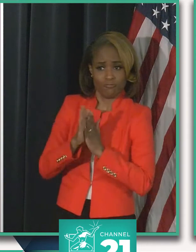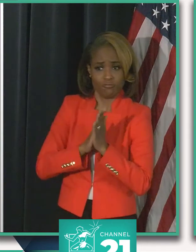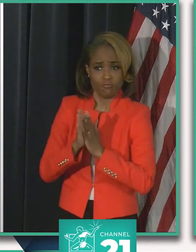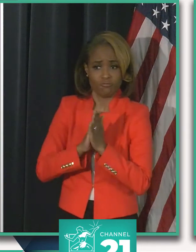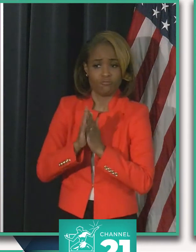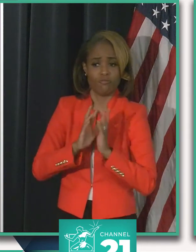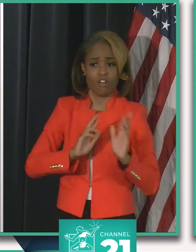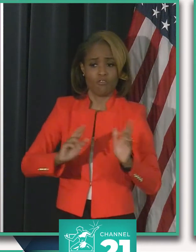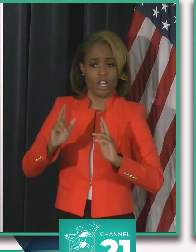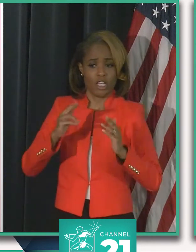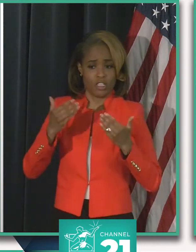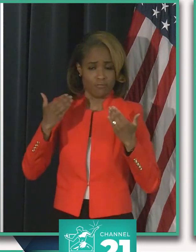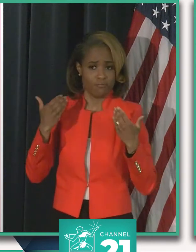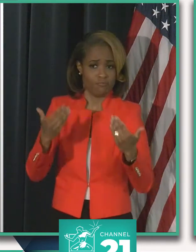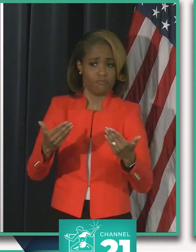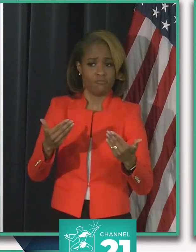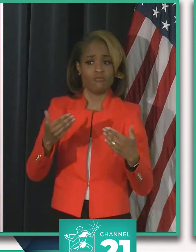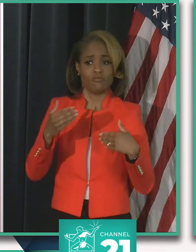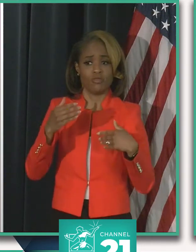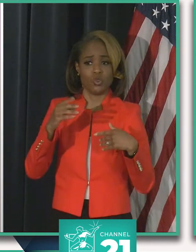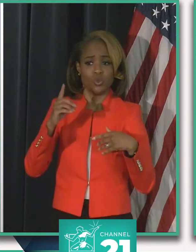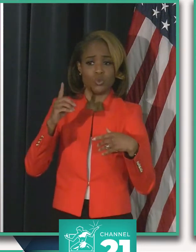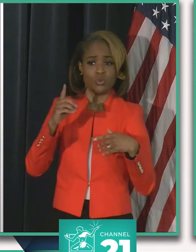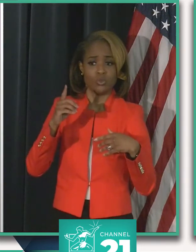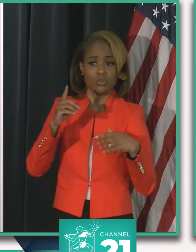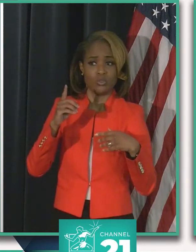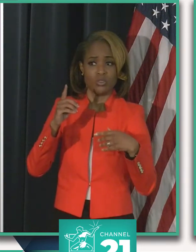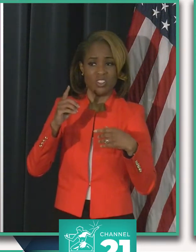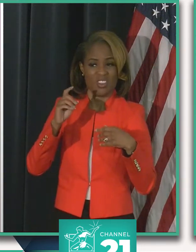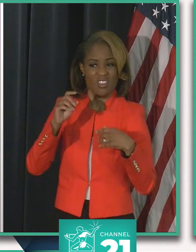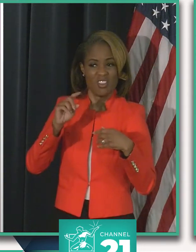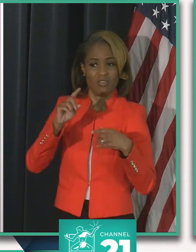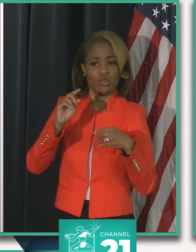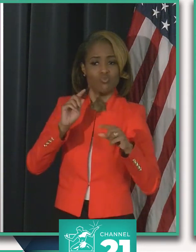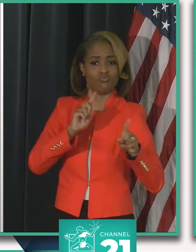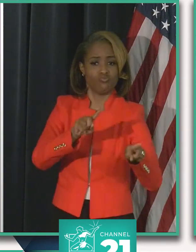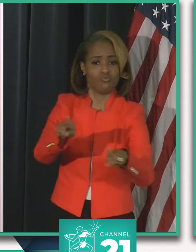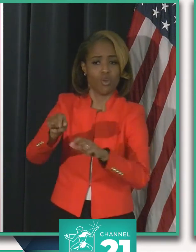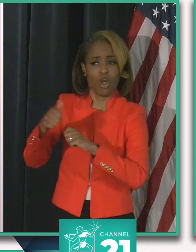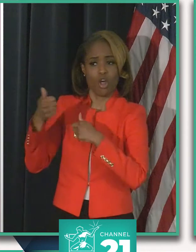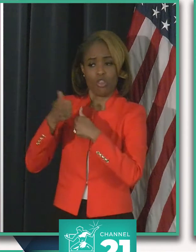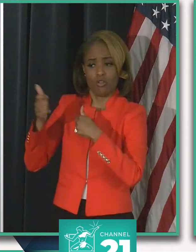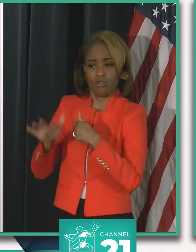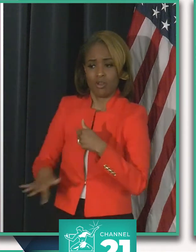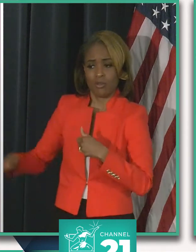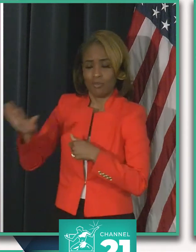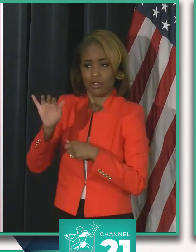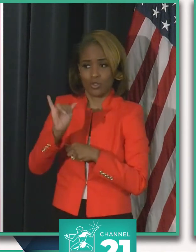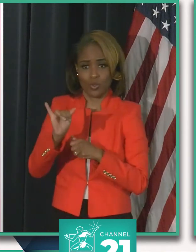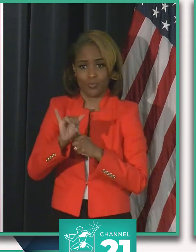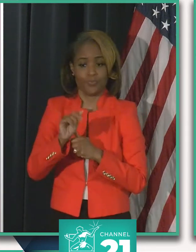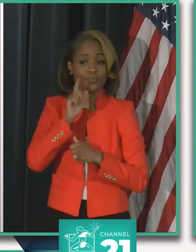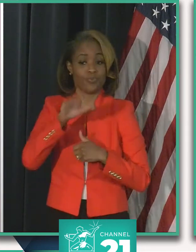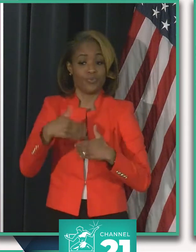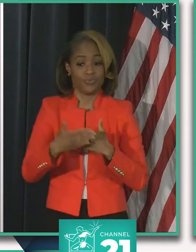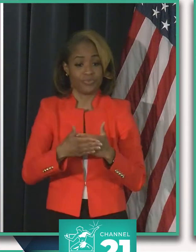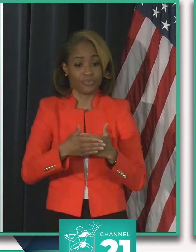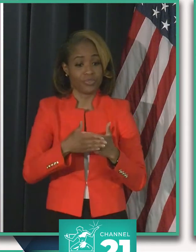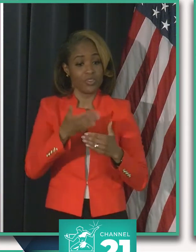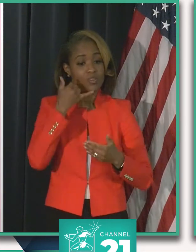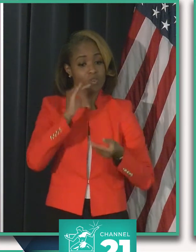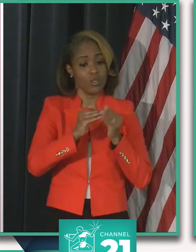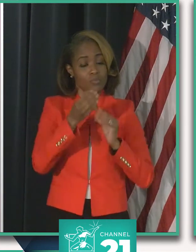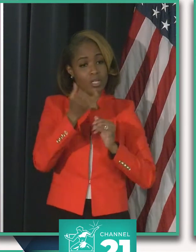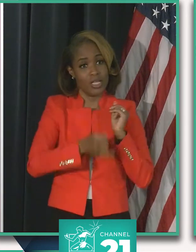extend it to other neighbors in the city, and we'll take a look at your neighborhood. Who's next? Next, phone number ending in